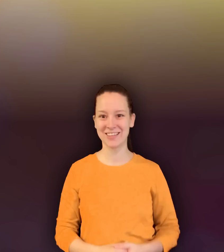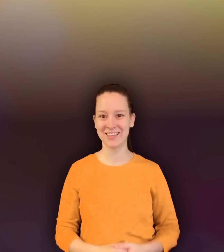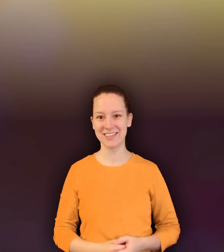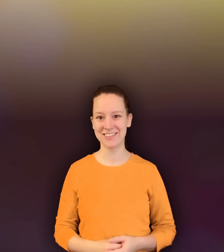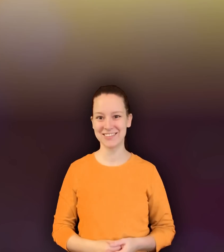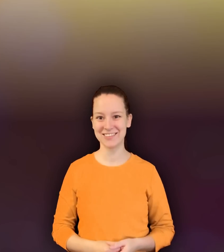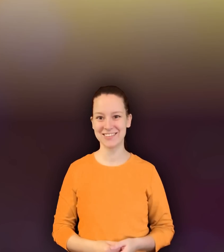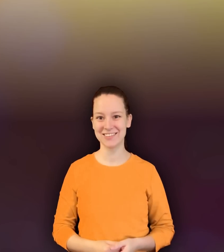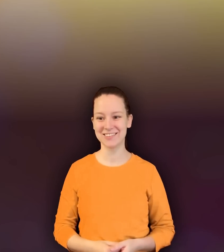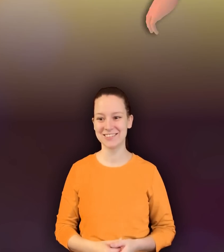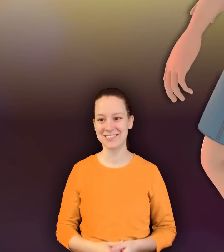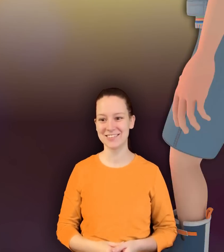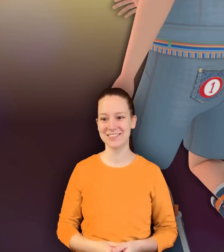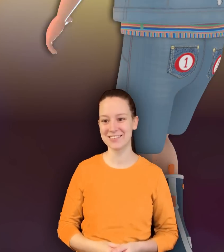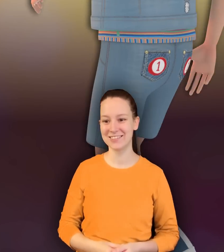the